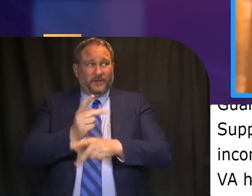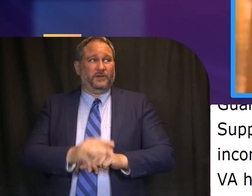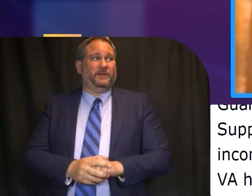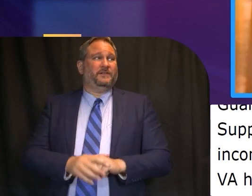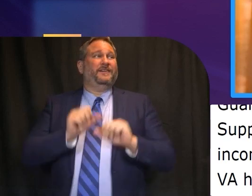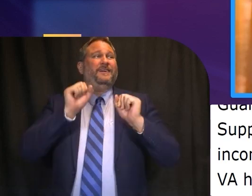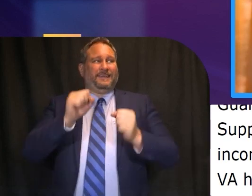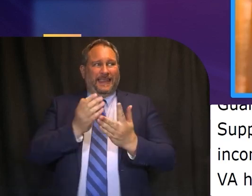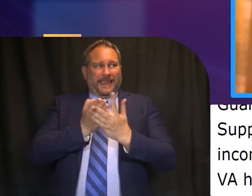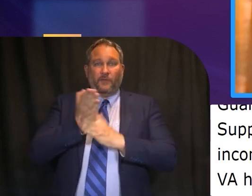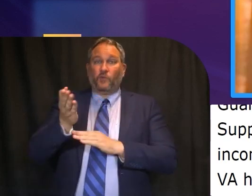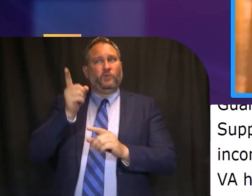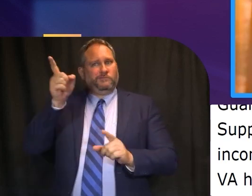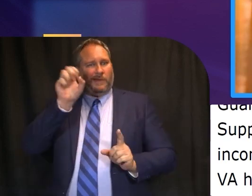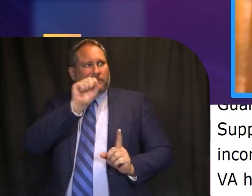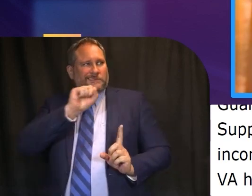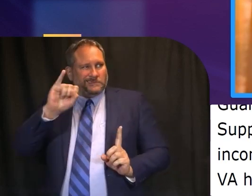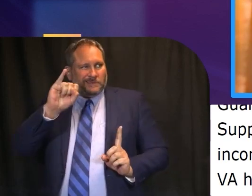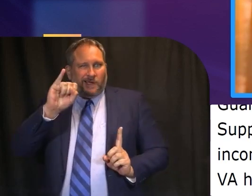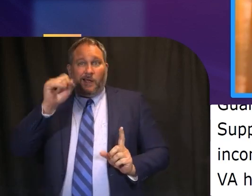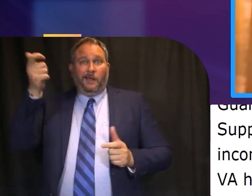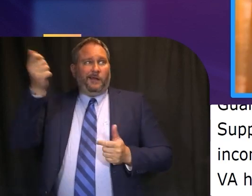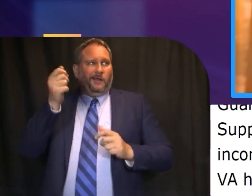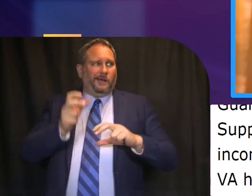Medicaid and Medicare health benefits that come with